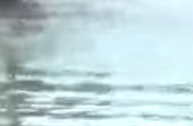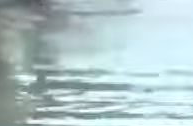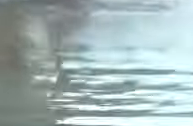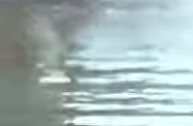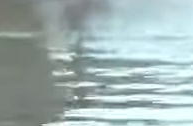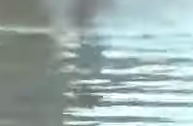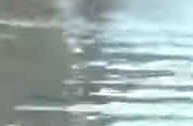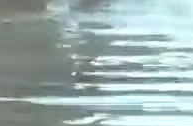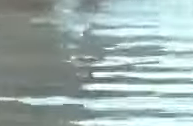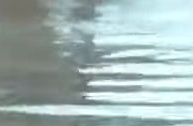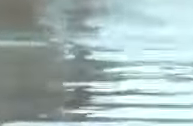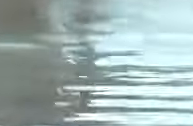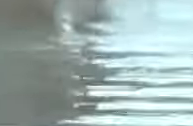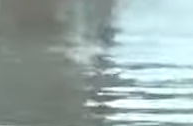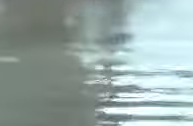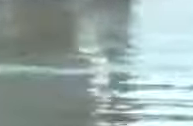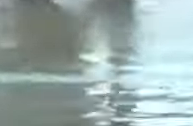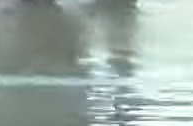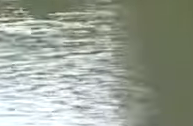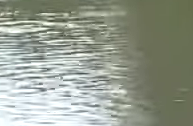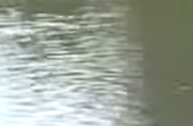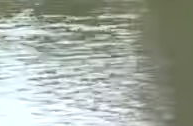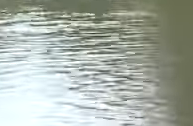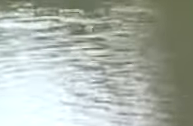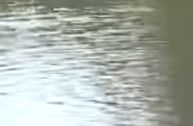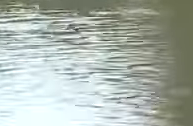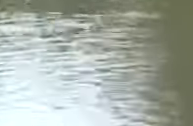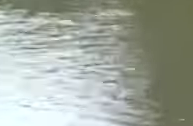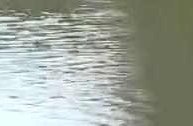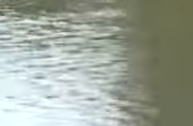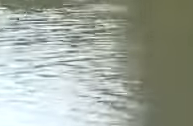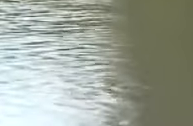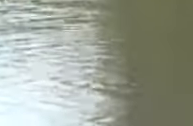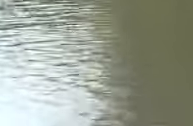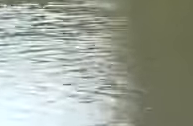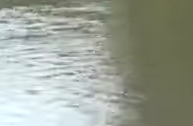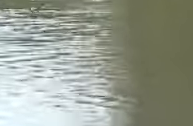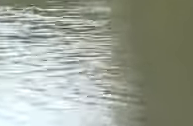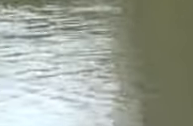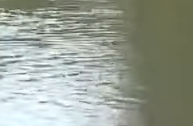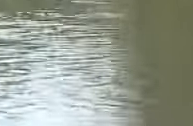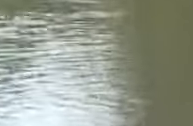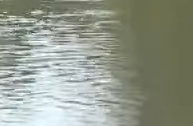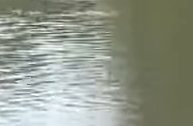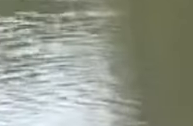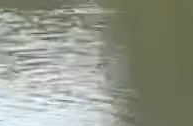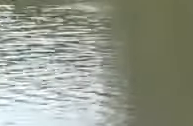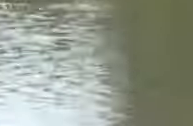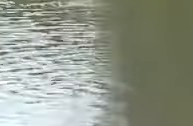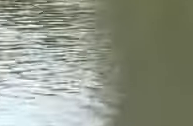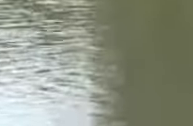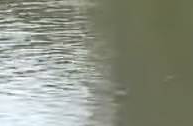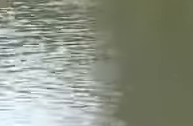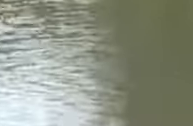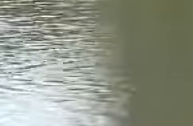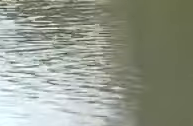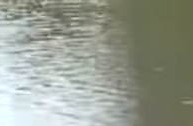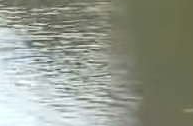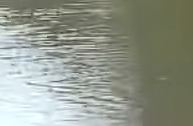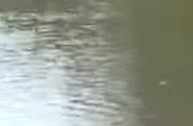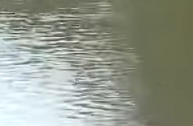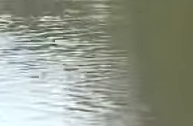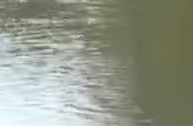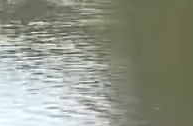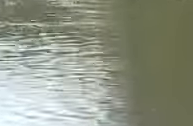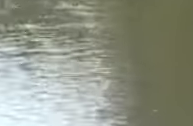open plains, provides an unparalleled opportunity to witness the interplay between the mountain